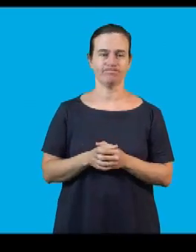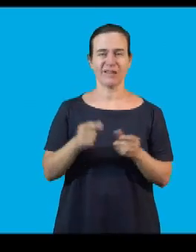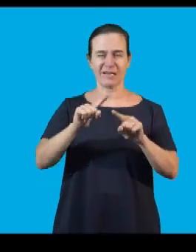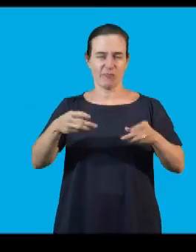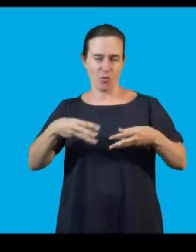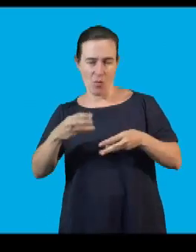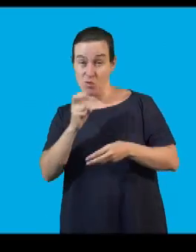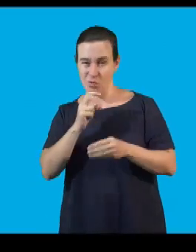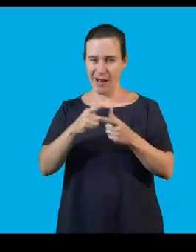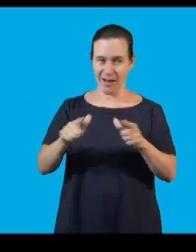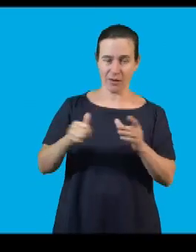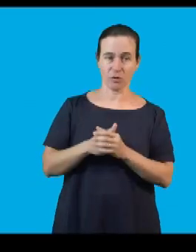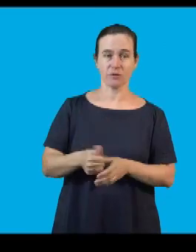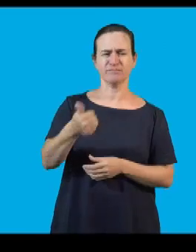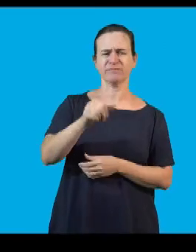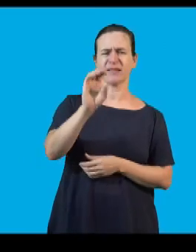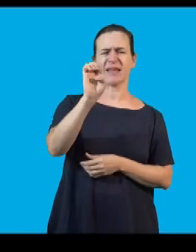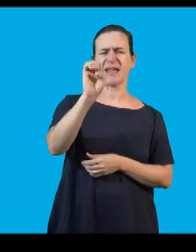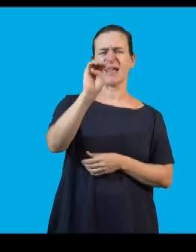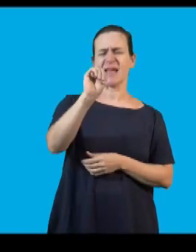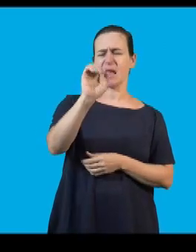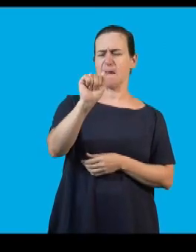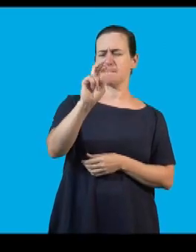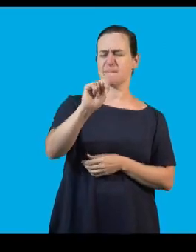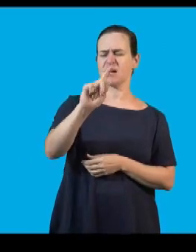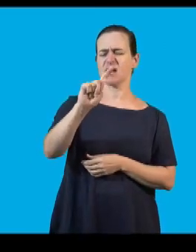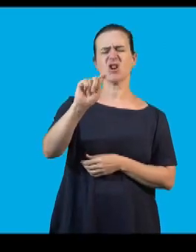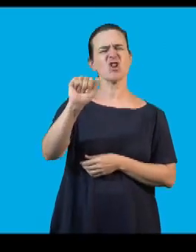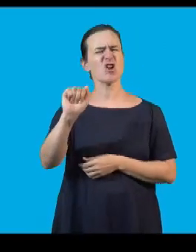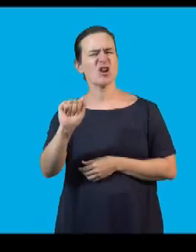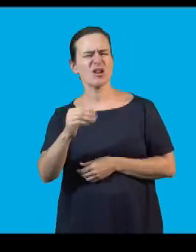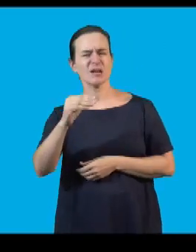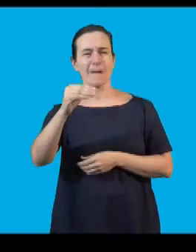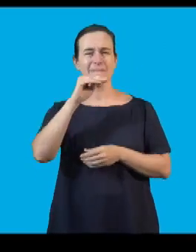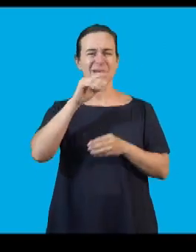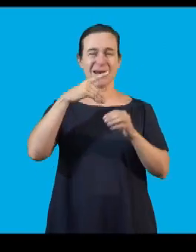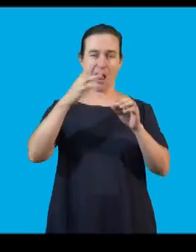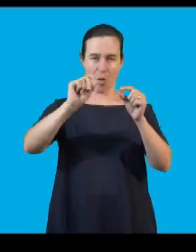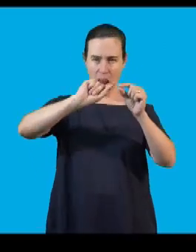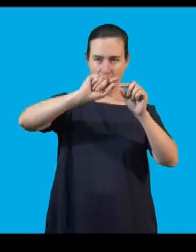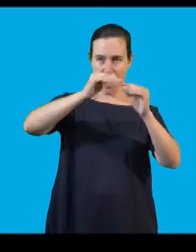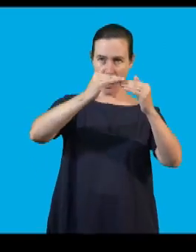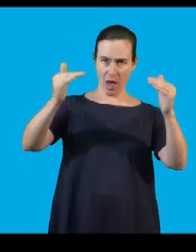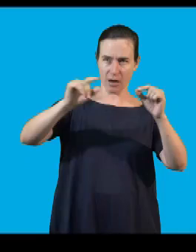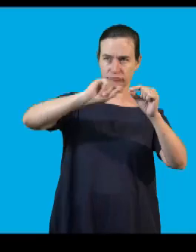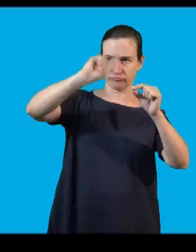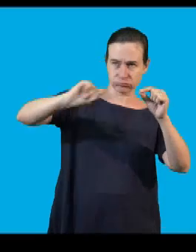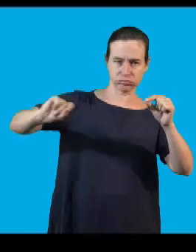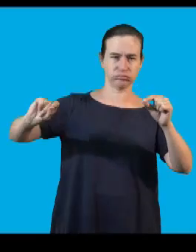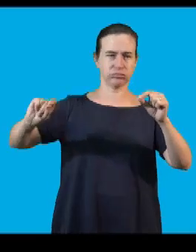of speech. The animata, remember, these are the squiggles or those lines that are drawn to indicate